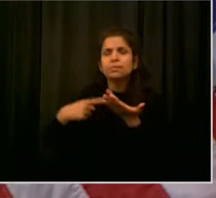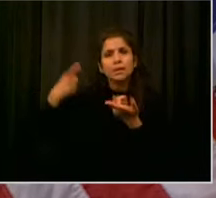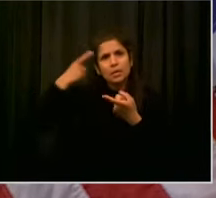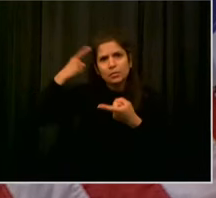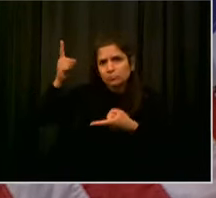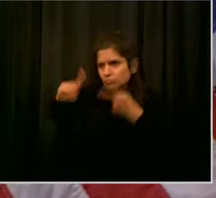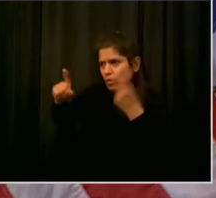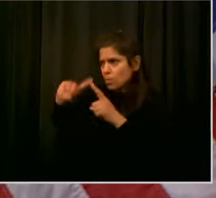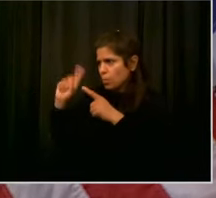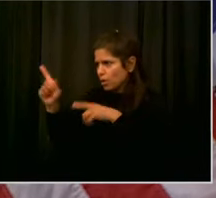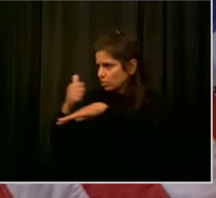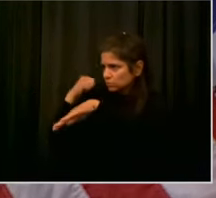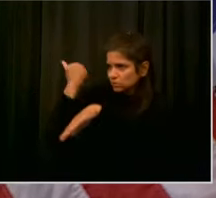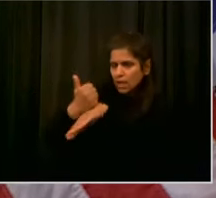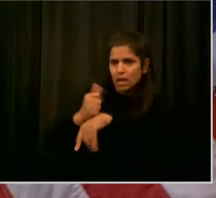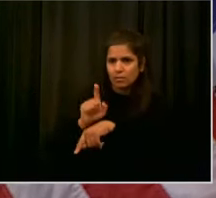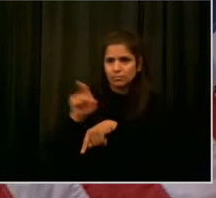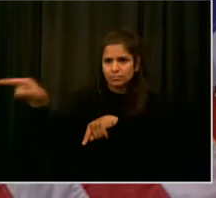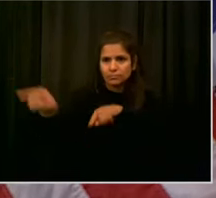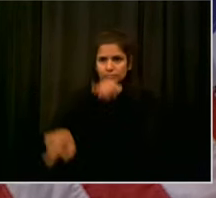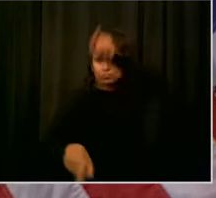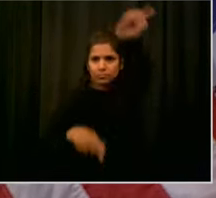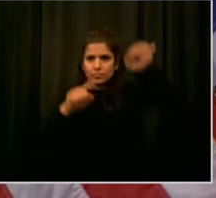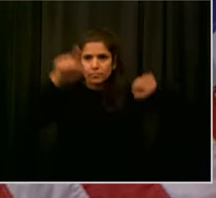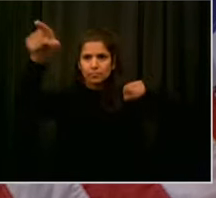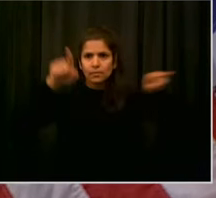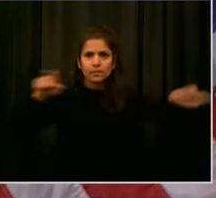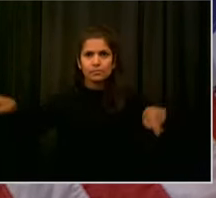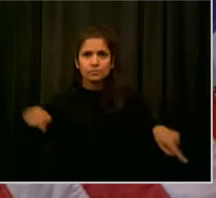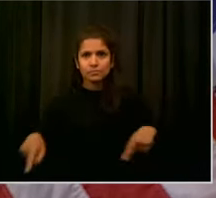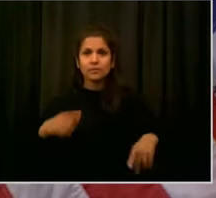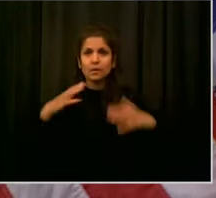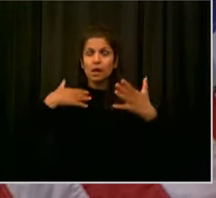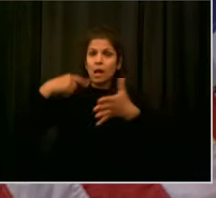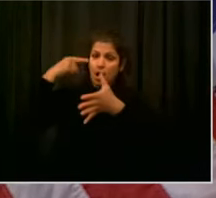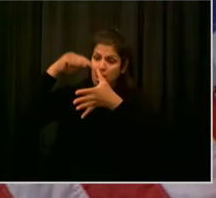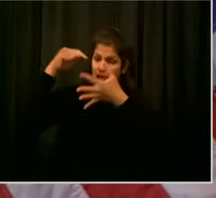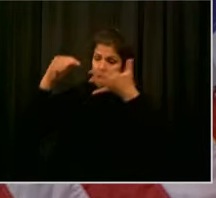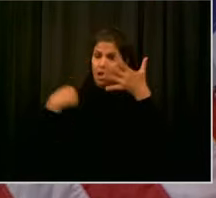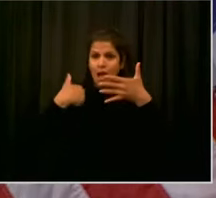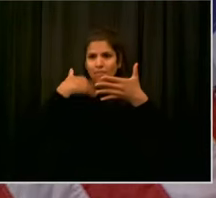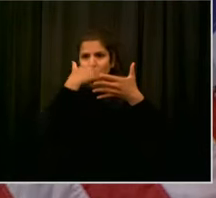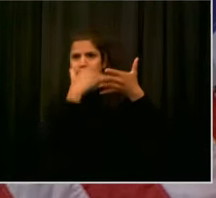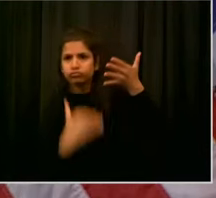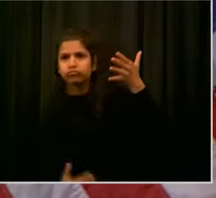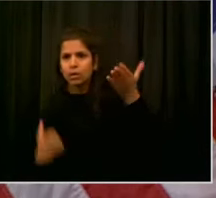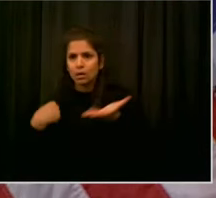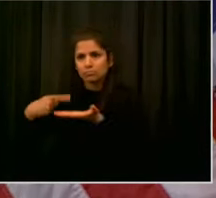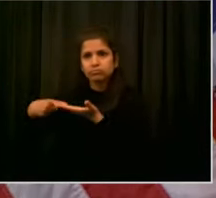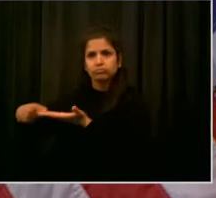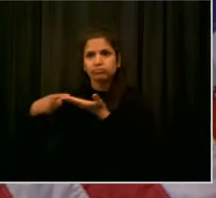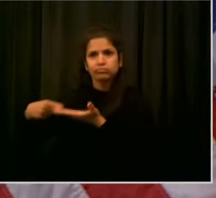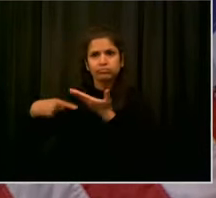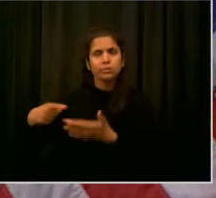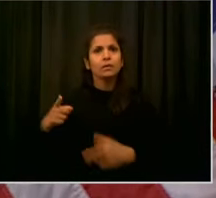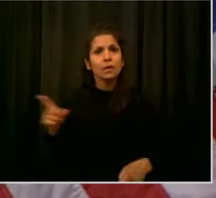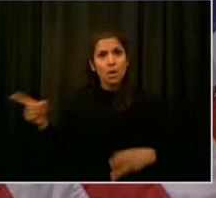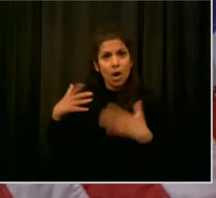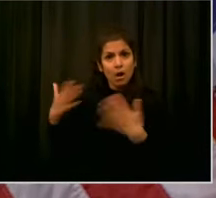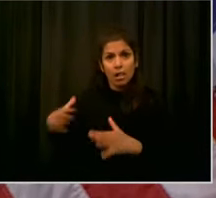empowered, Bill Bratton, then Jimmy O'Neill, then Dermot Shea. The admiration I have for these people is